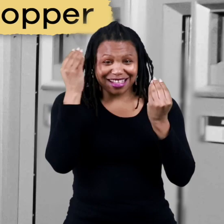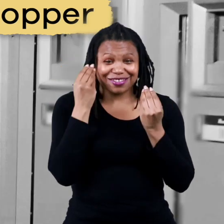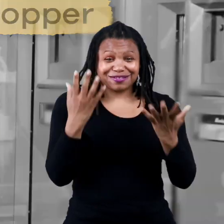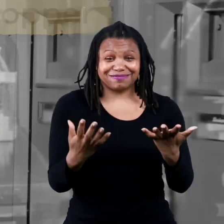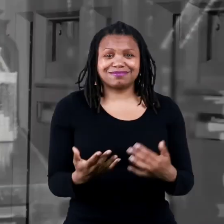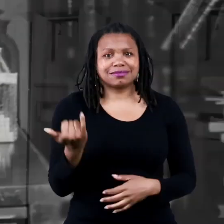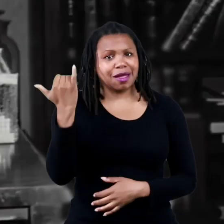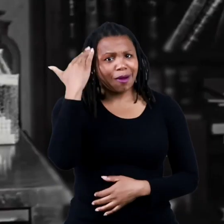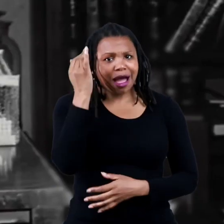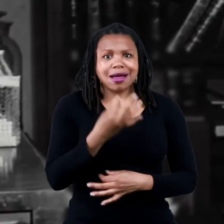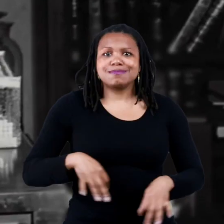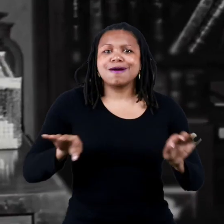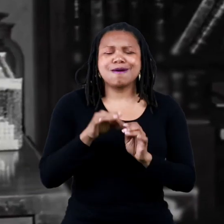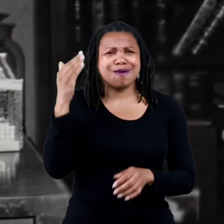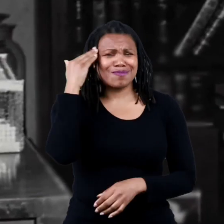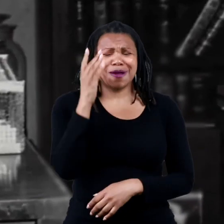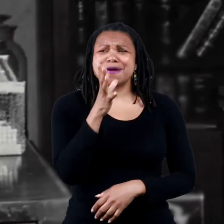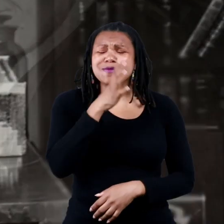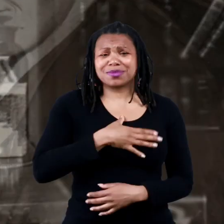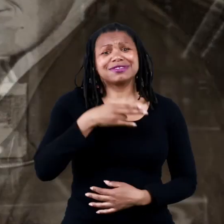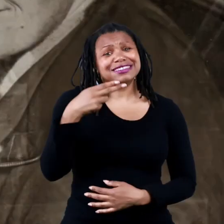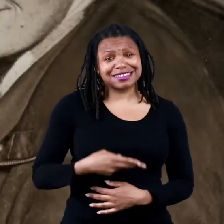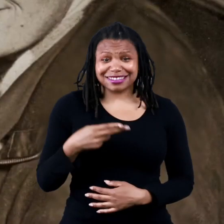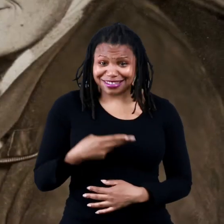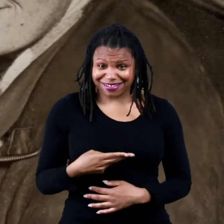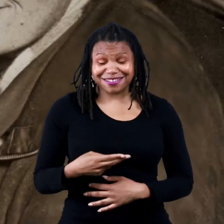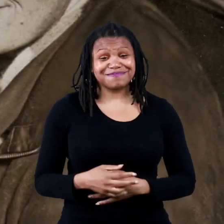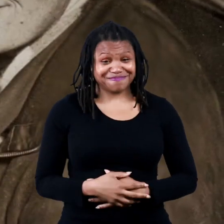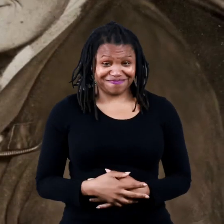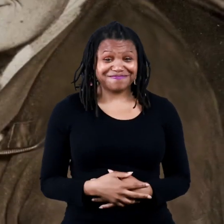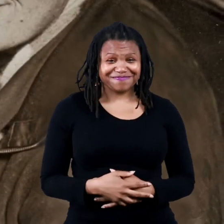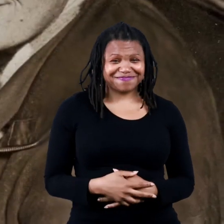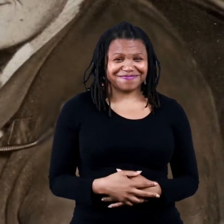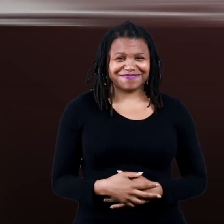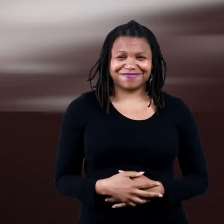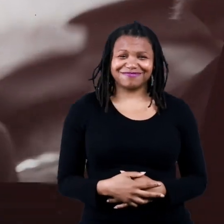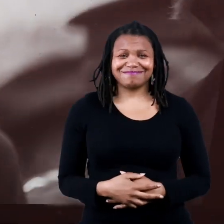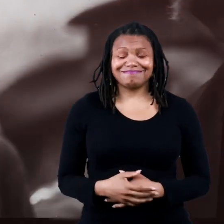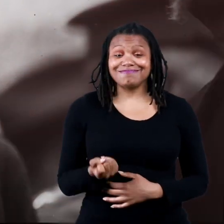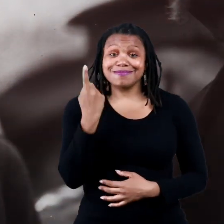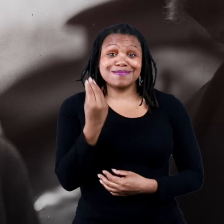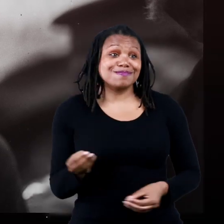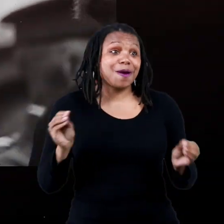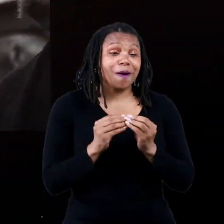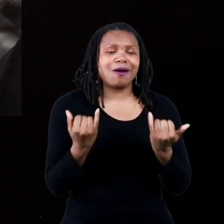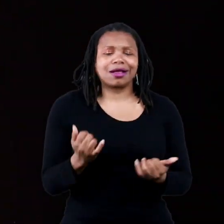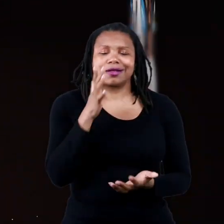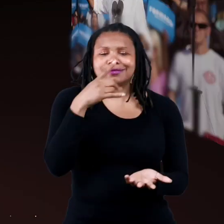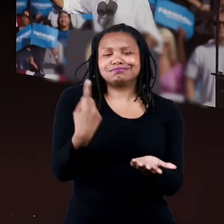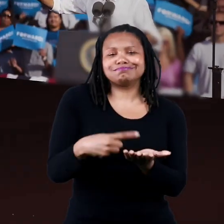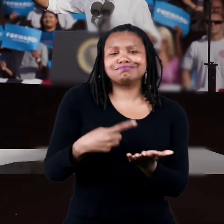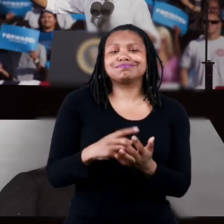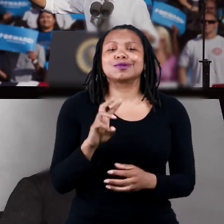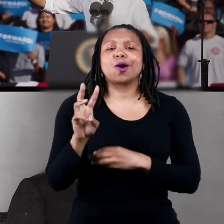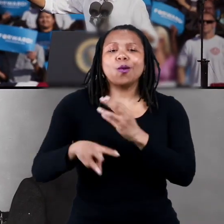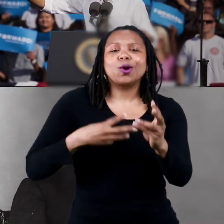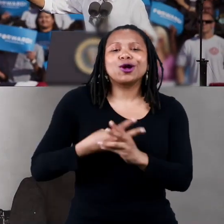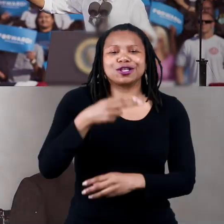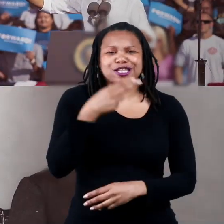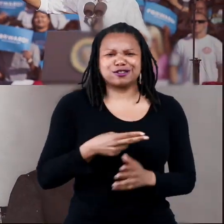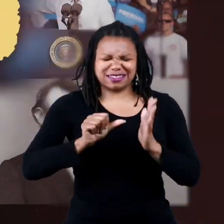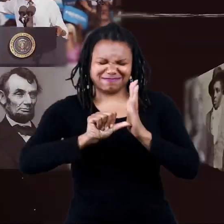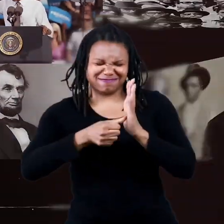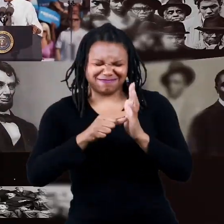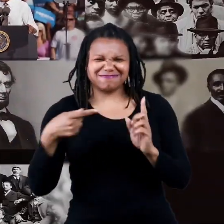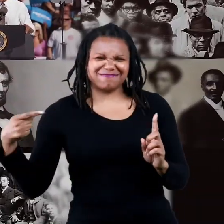the information, which is why knowing women's history is essential. To understand more, let's talk a little bit